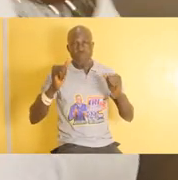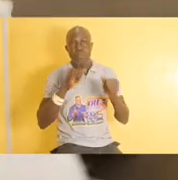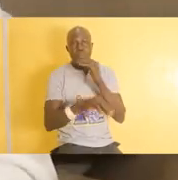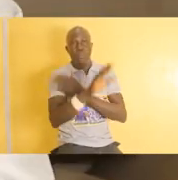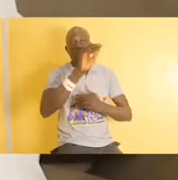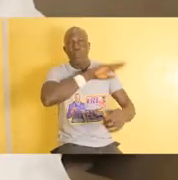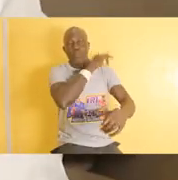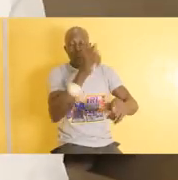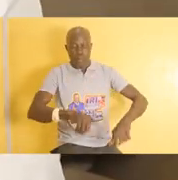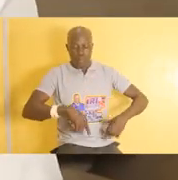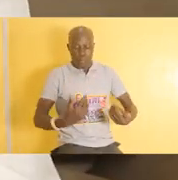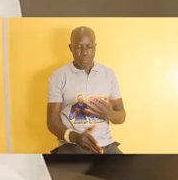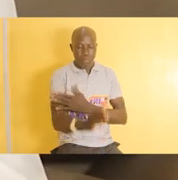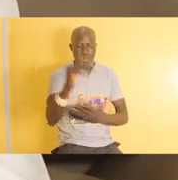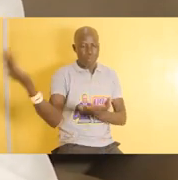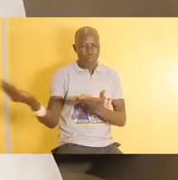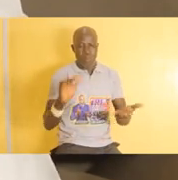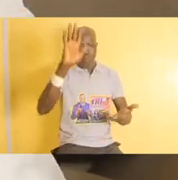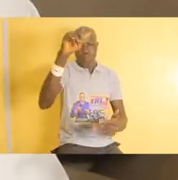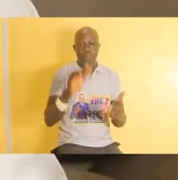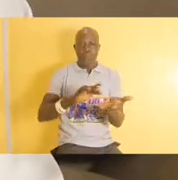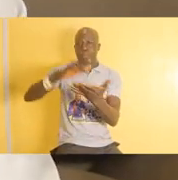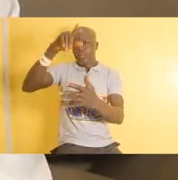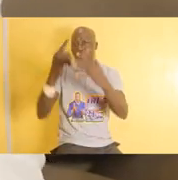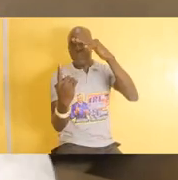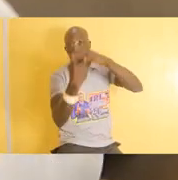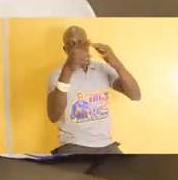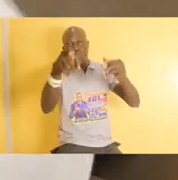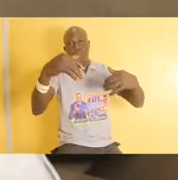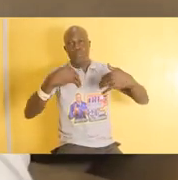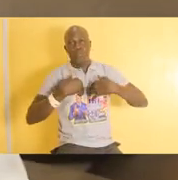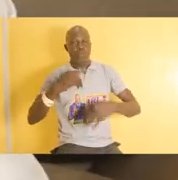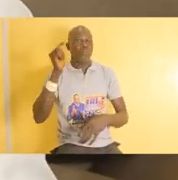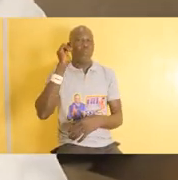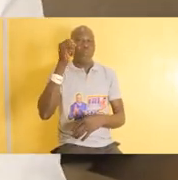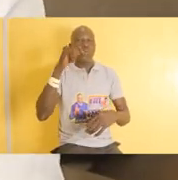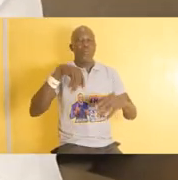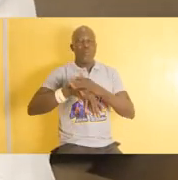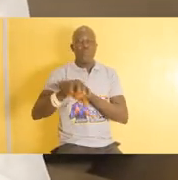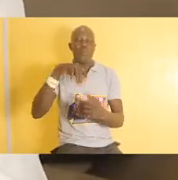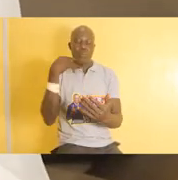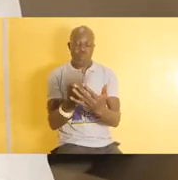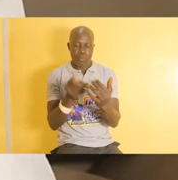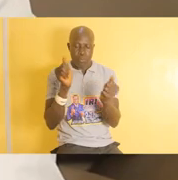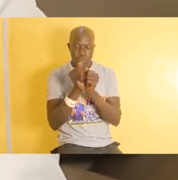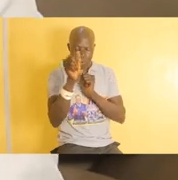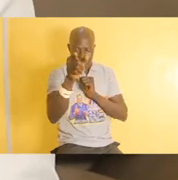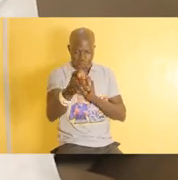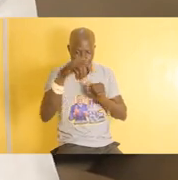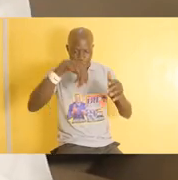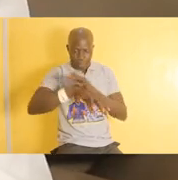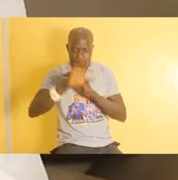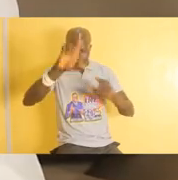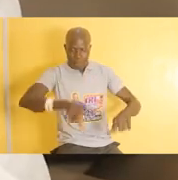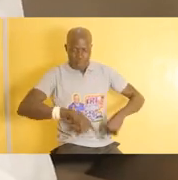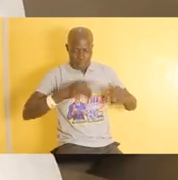will lie. The power of the living God. Oma gbe ogun e jade. Amen. One testimony. Amen. You that are for you. Amen.